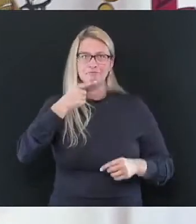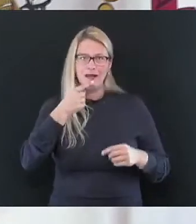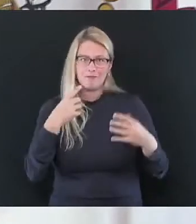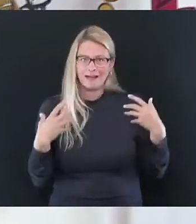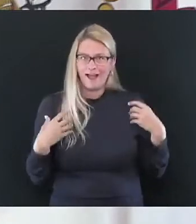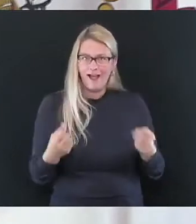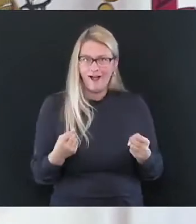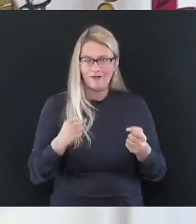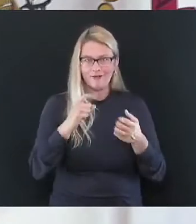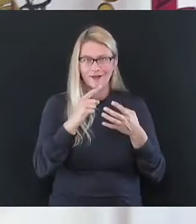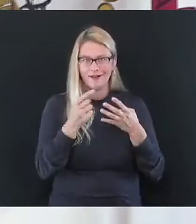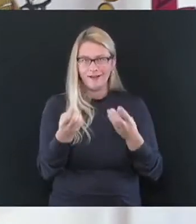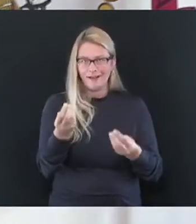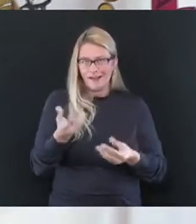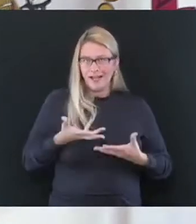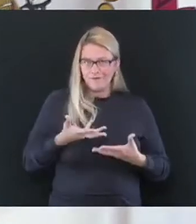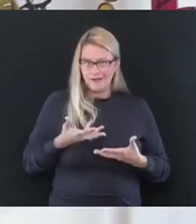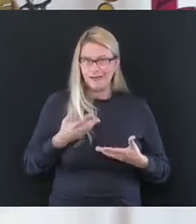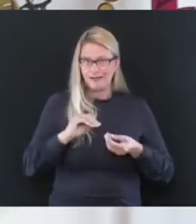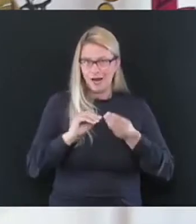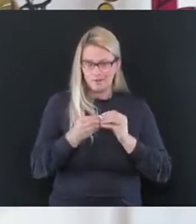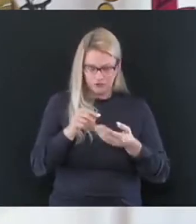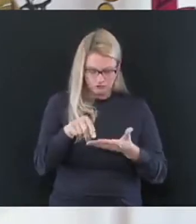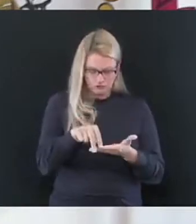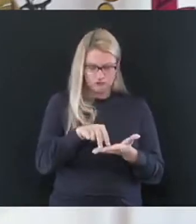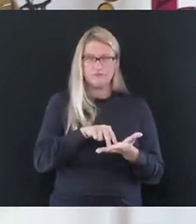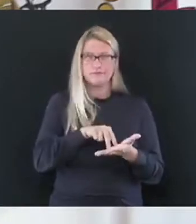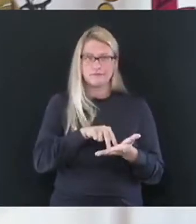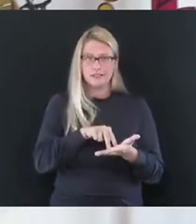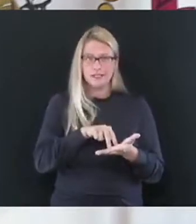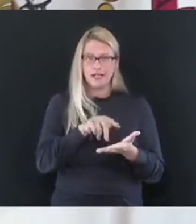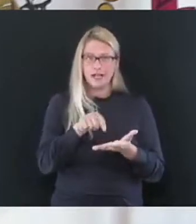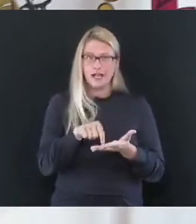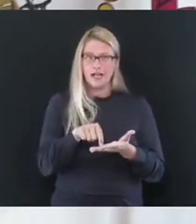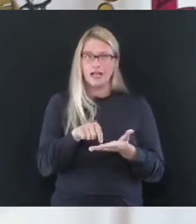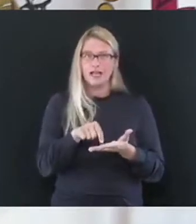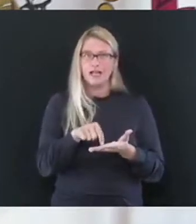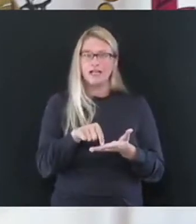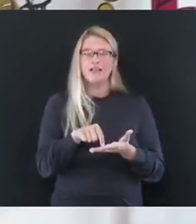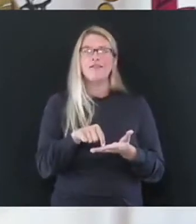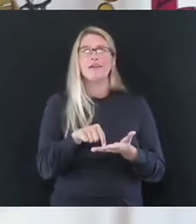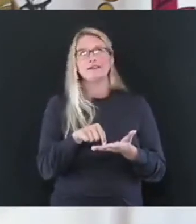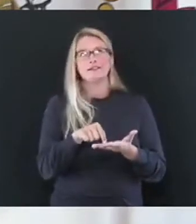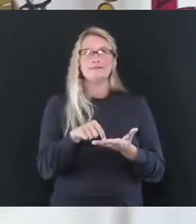different places were that, and this goes to show,